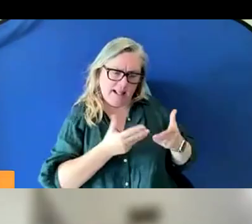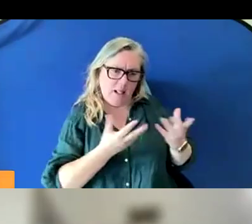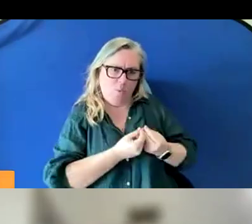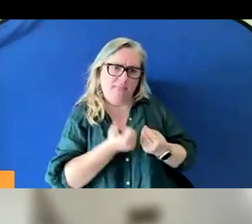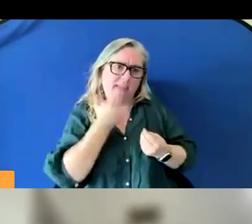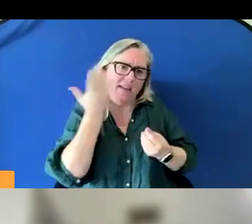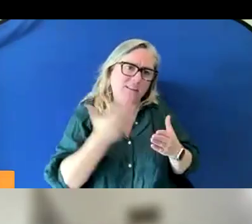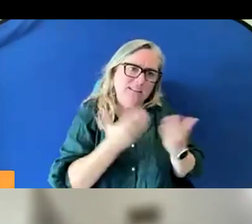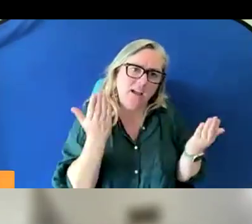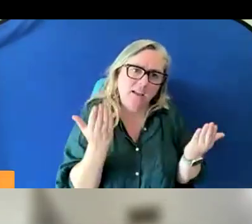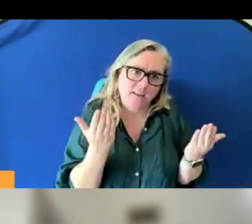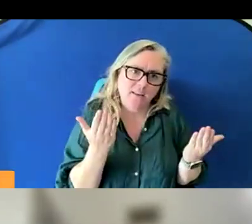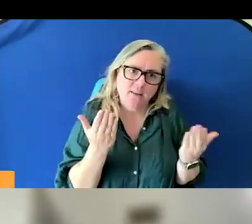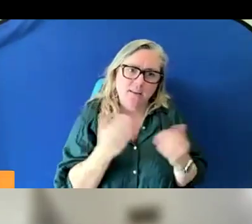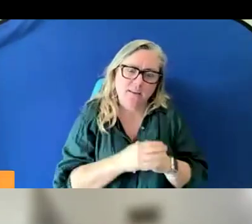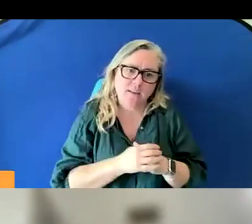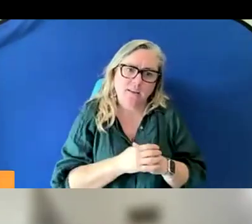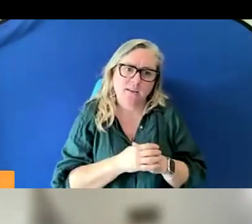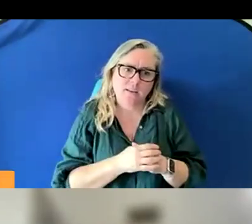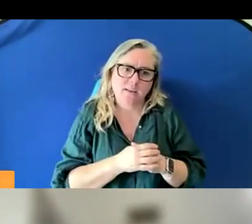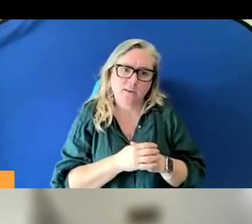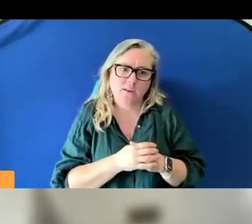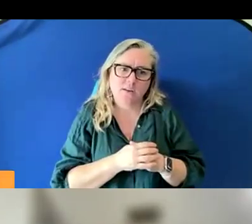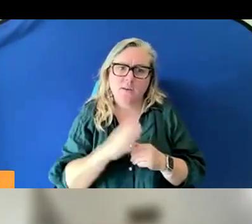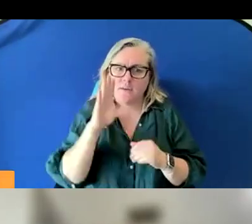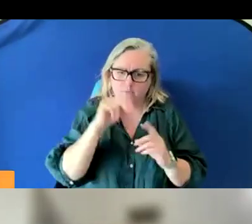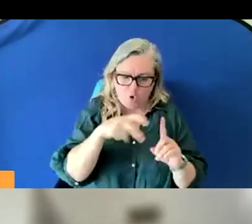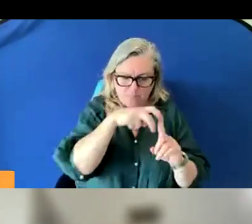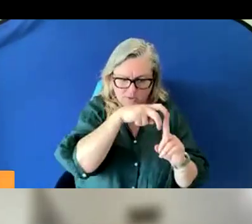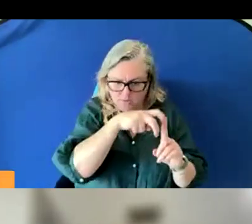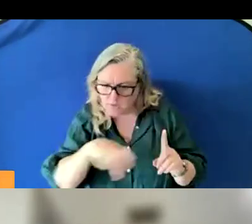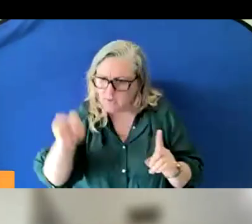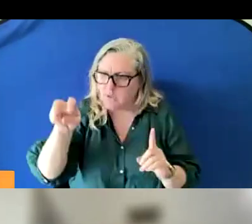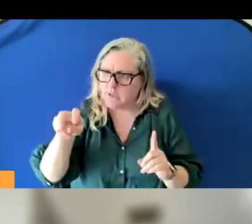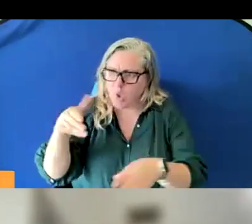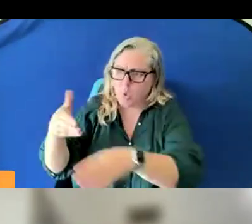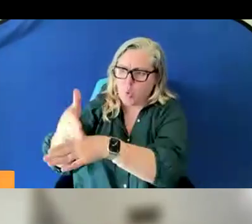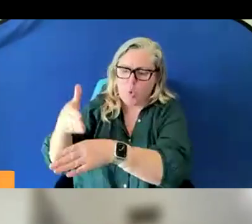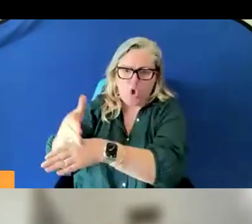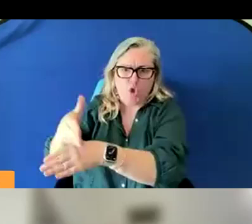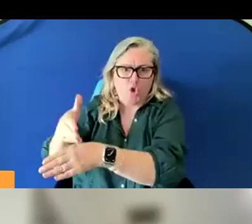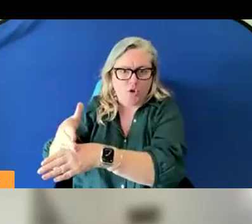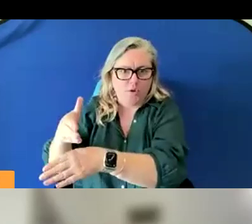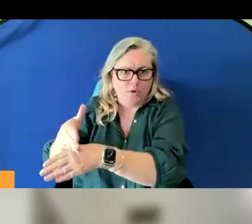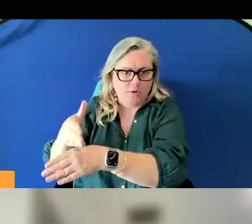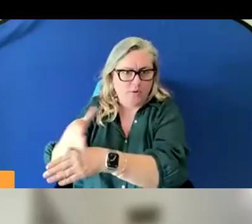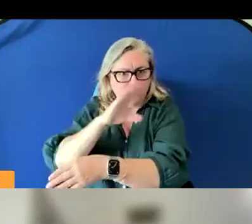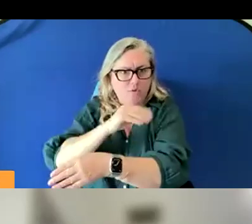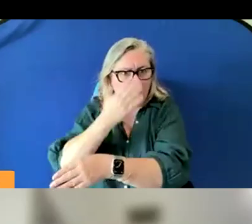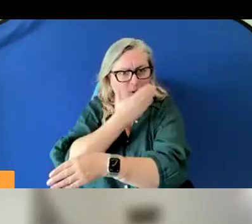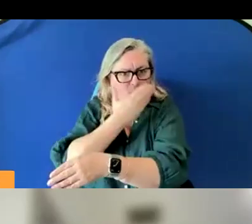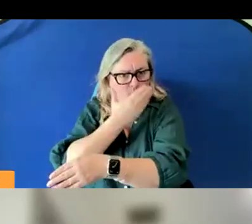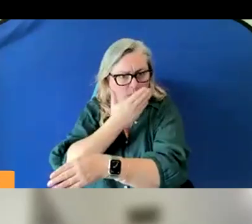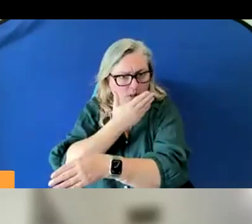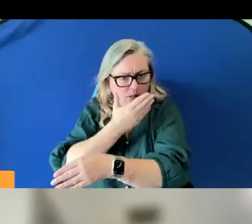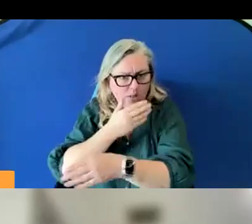life, from transitioning into the workplace to